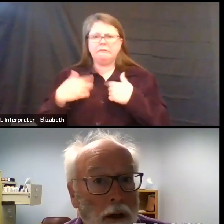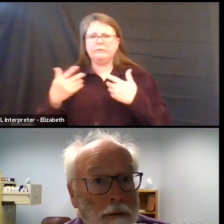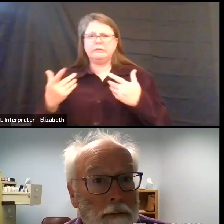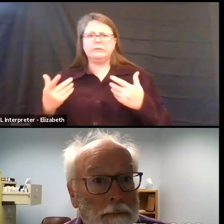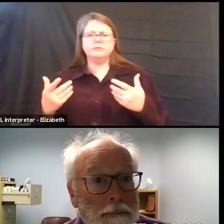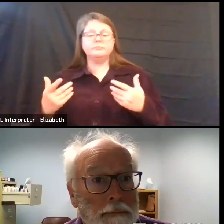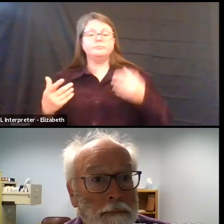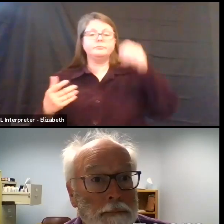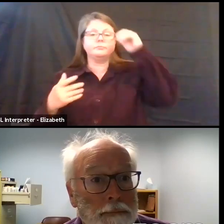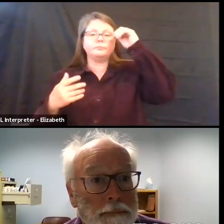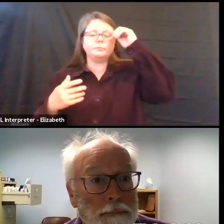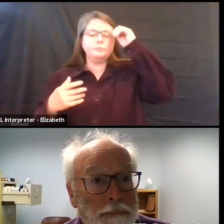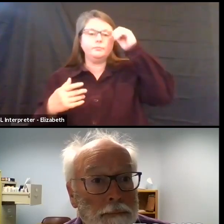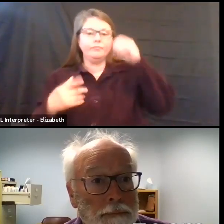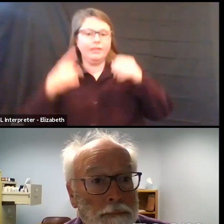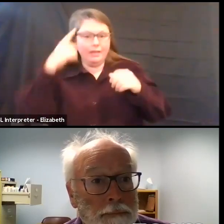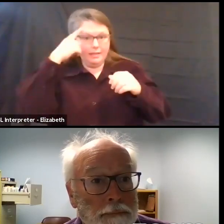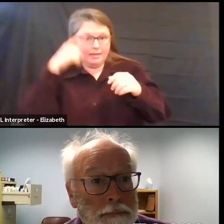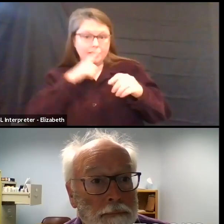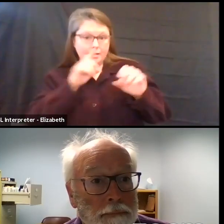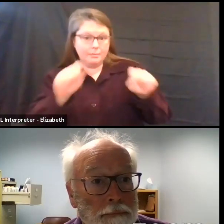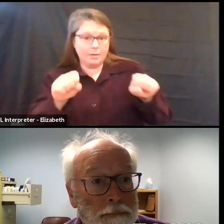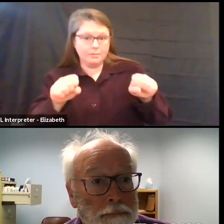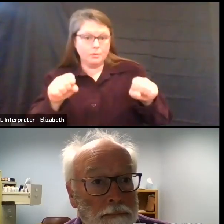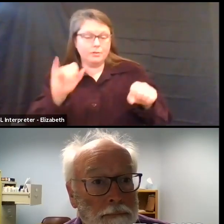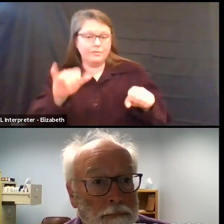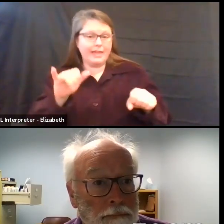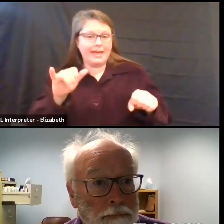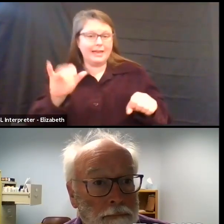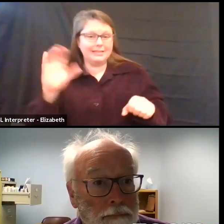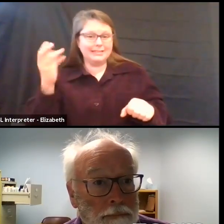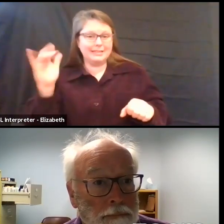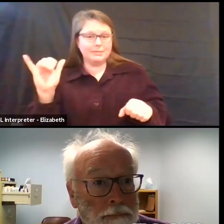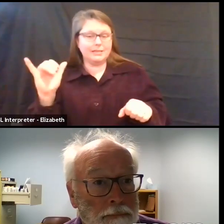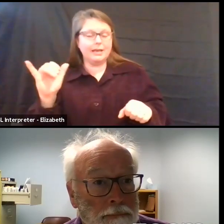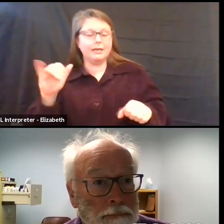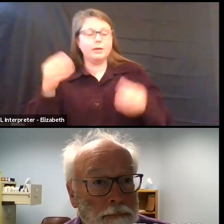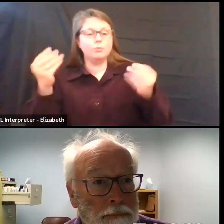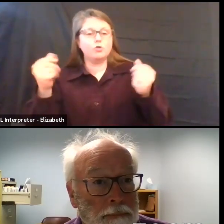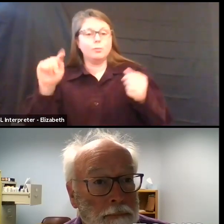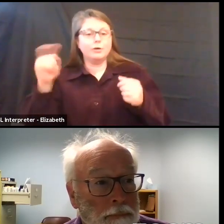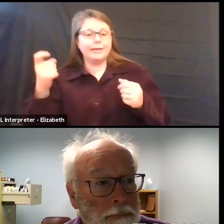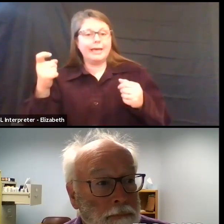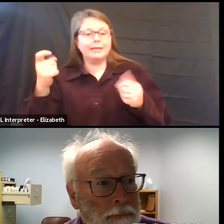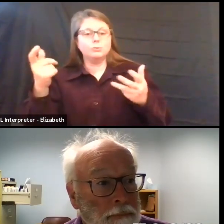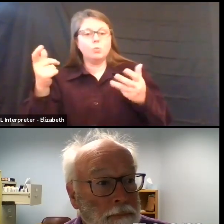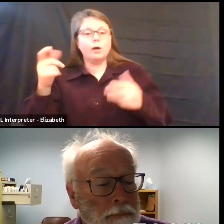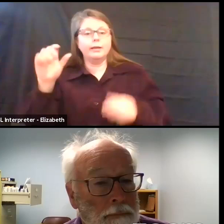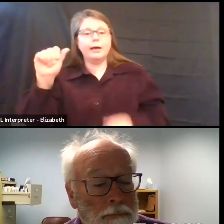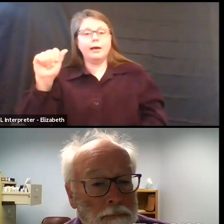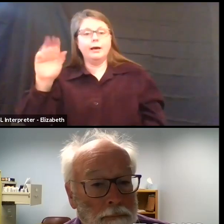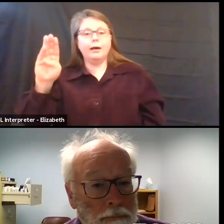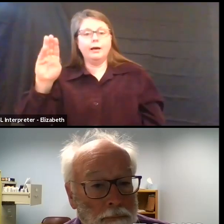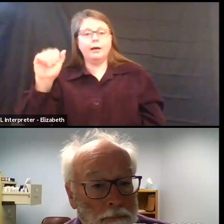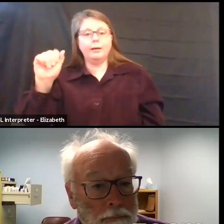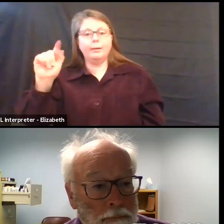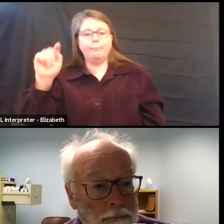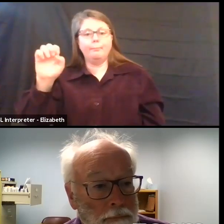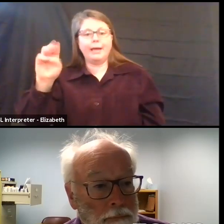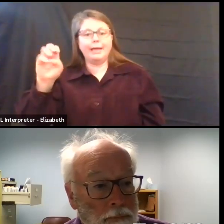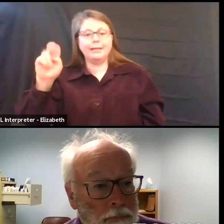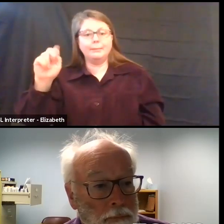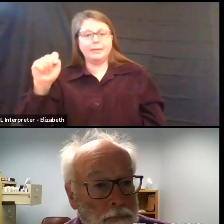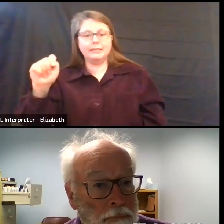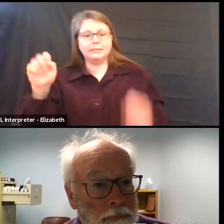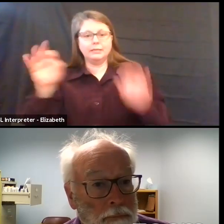I think it's possible that it does sound like the property tax abatement form, and I will post a link to the form. But I think if